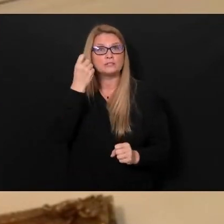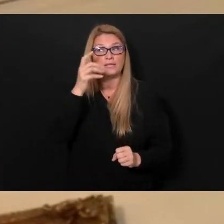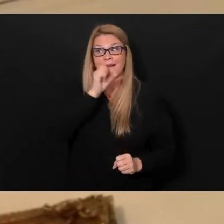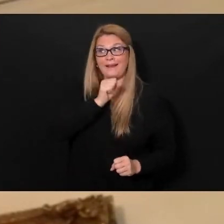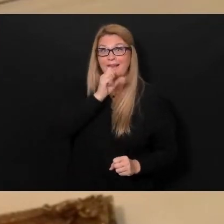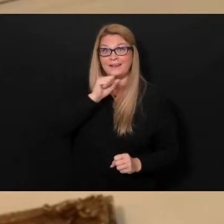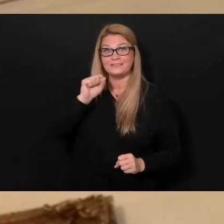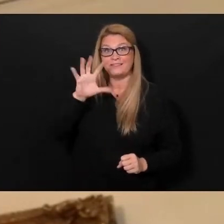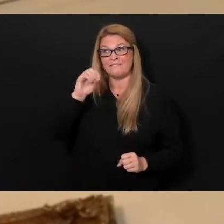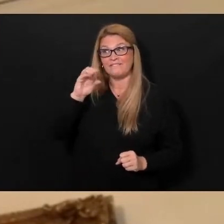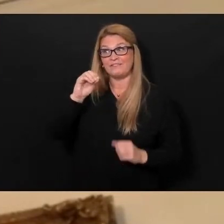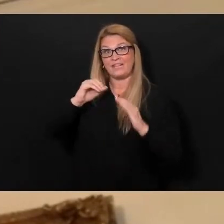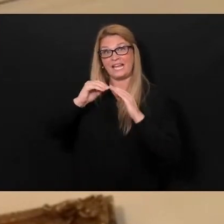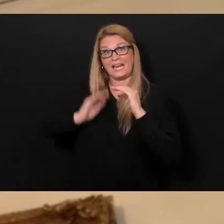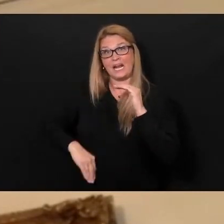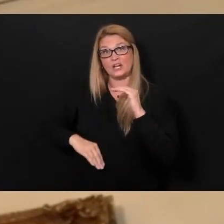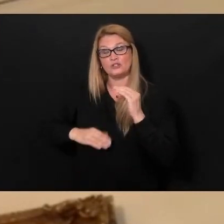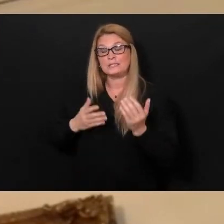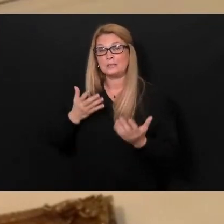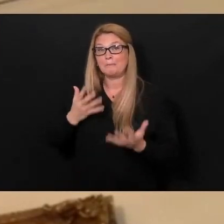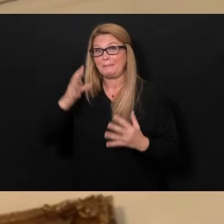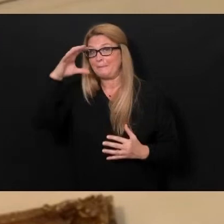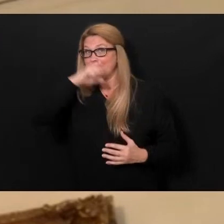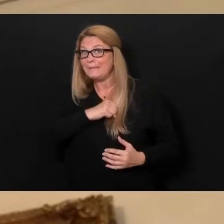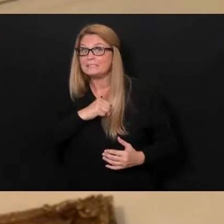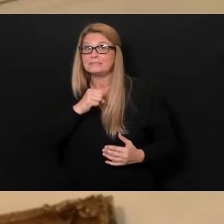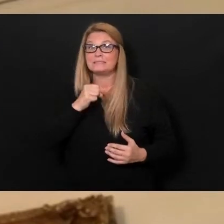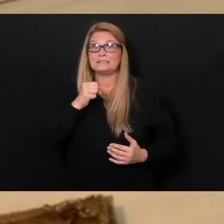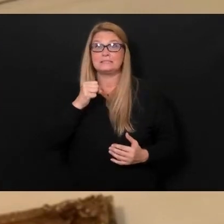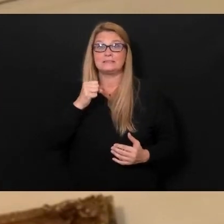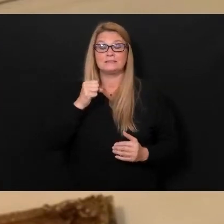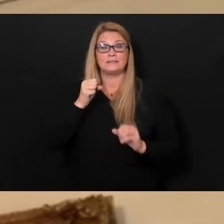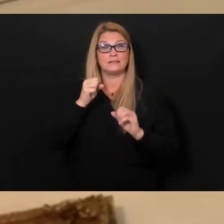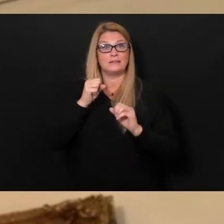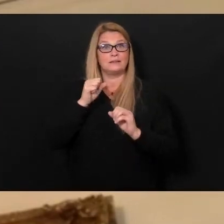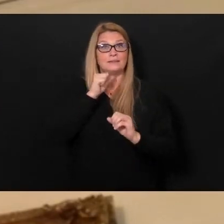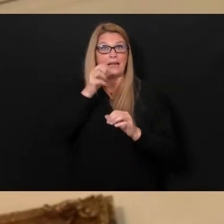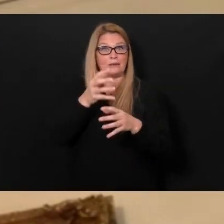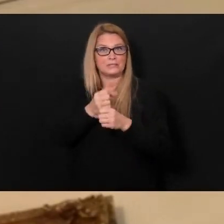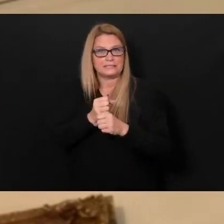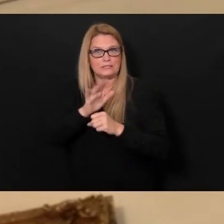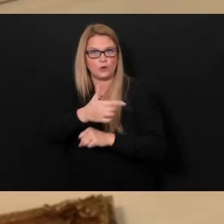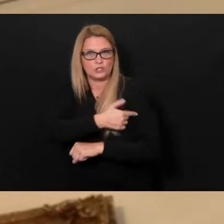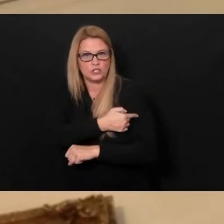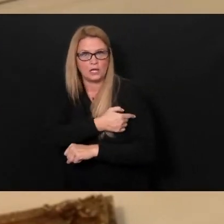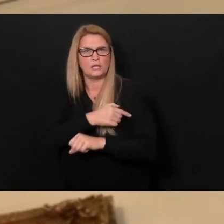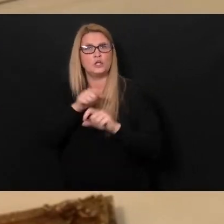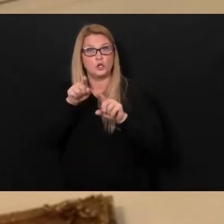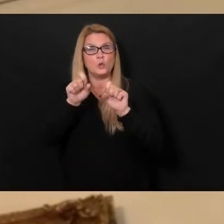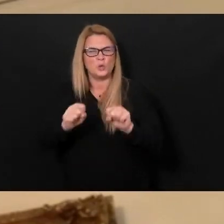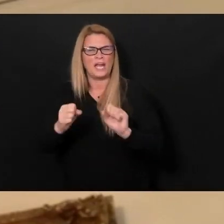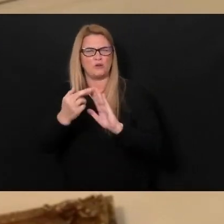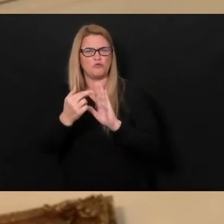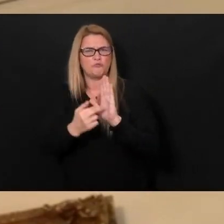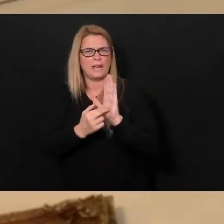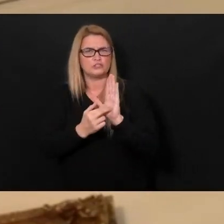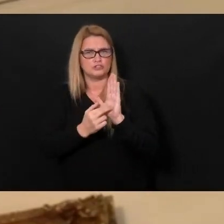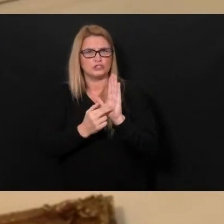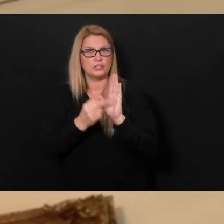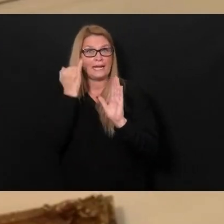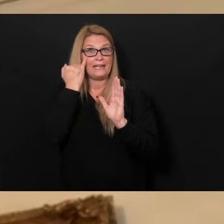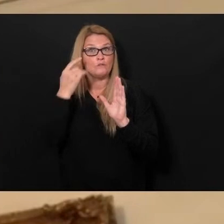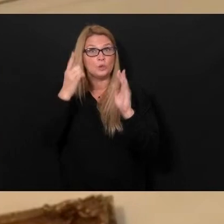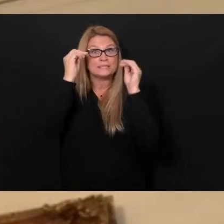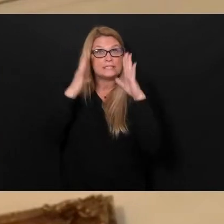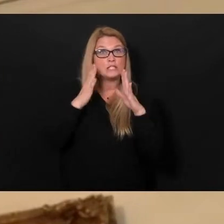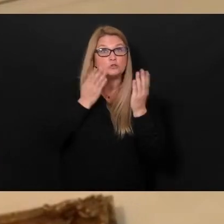and over who might have been missed or others can register into the system as well. The fastest way